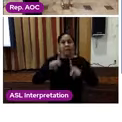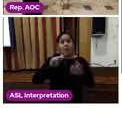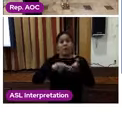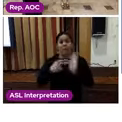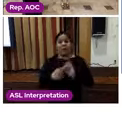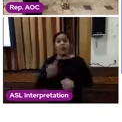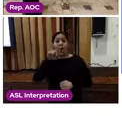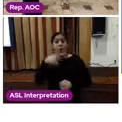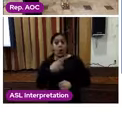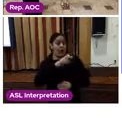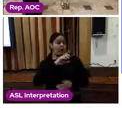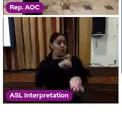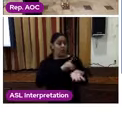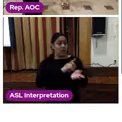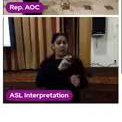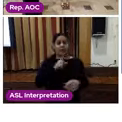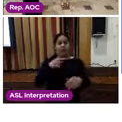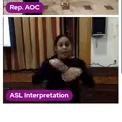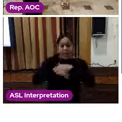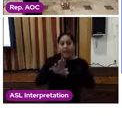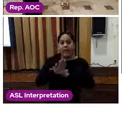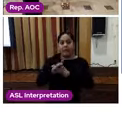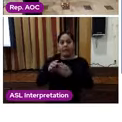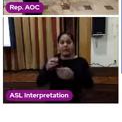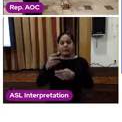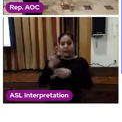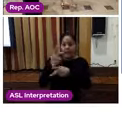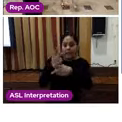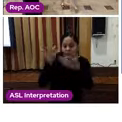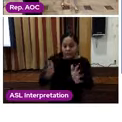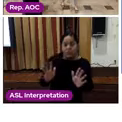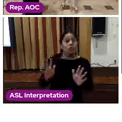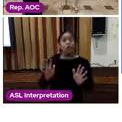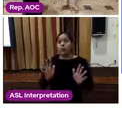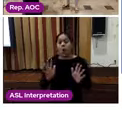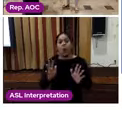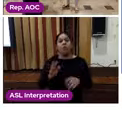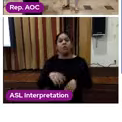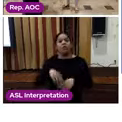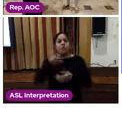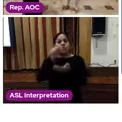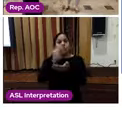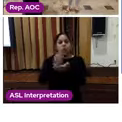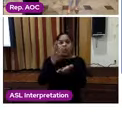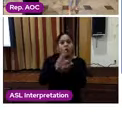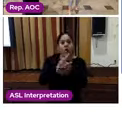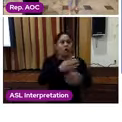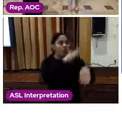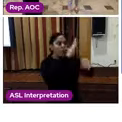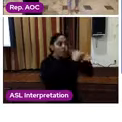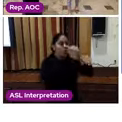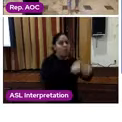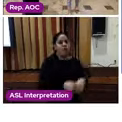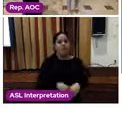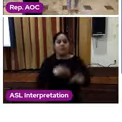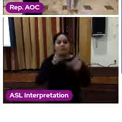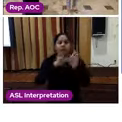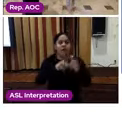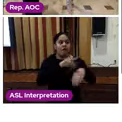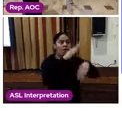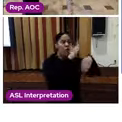up, but if you're admitted due to an incident of violence, a social worker is called, a psychiatrist is